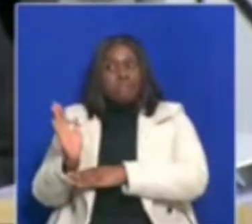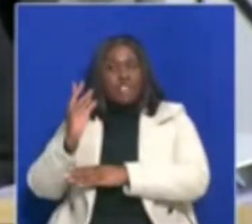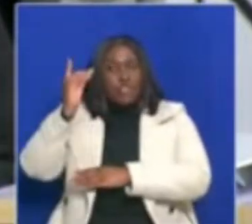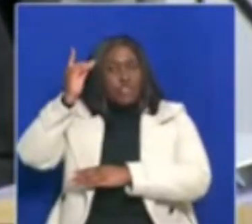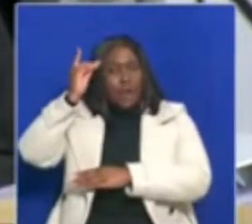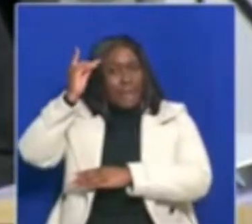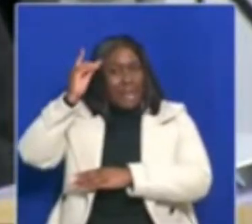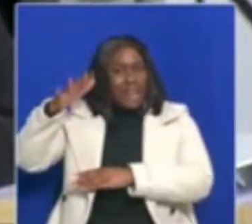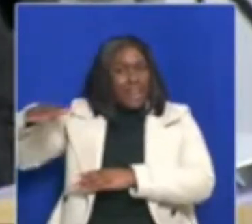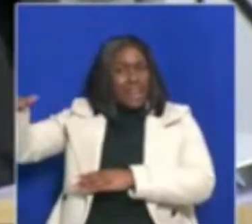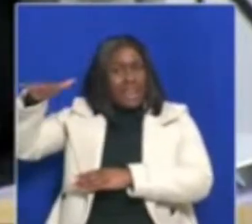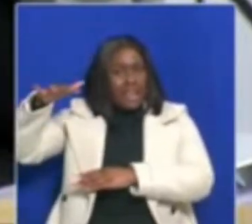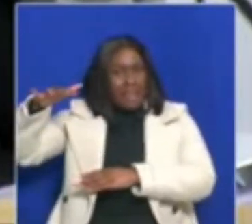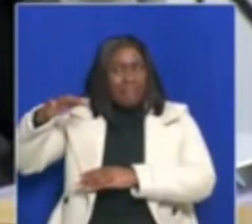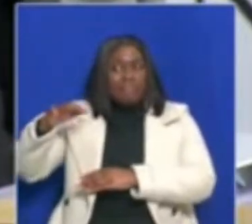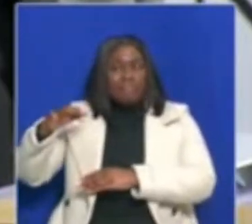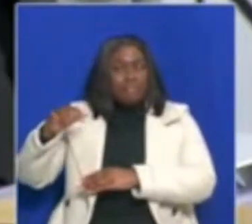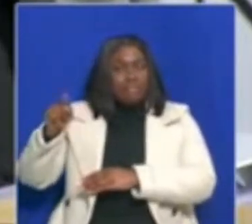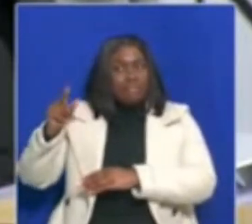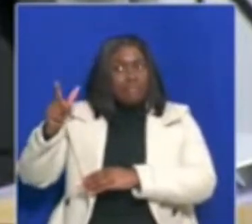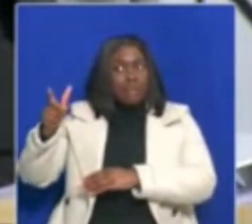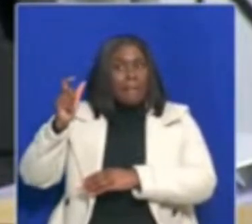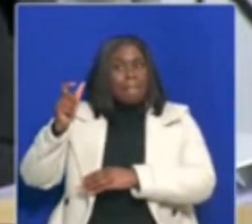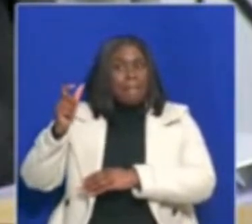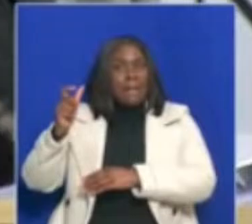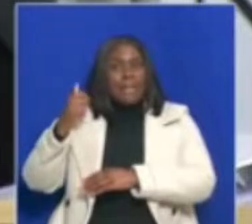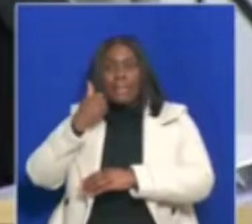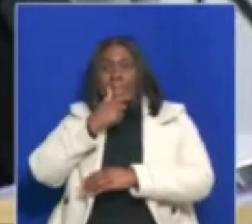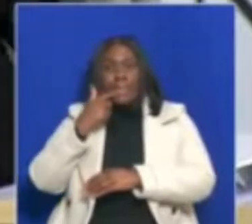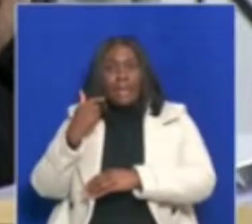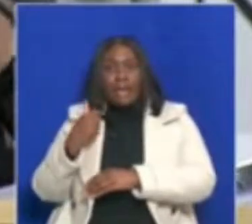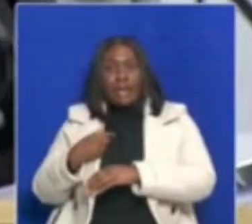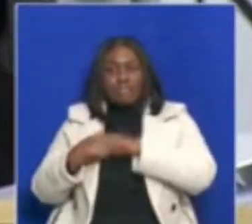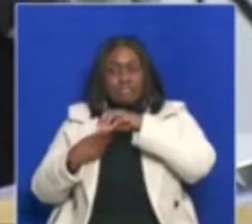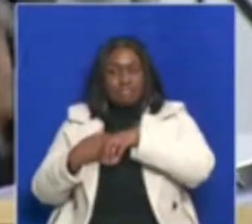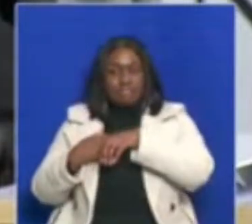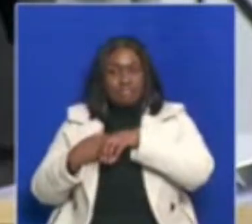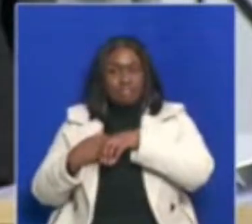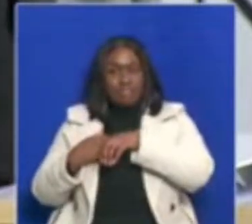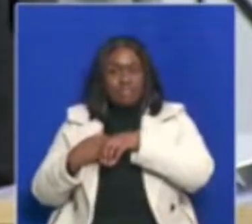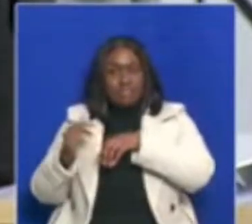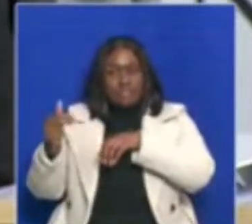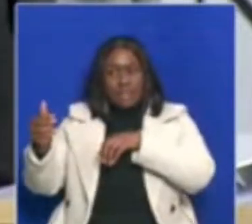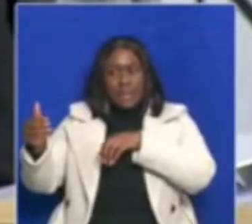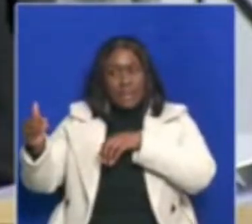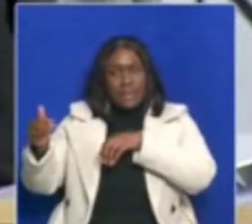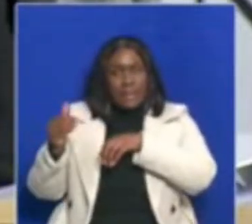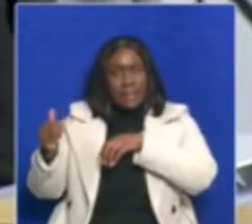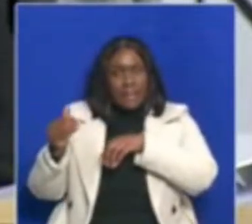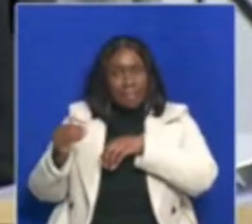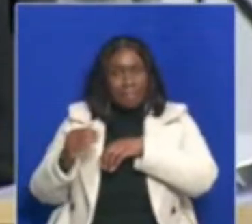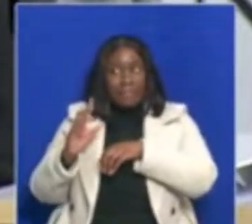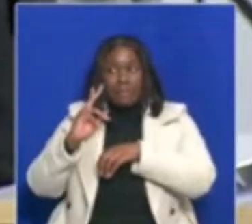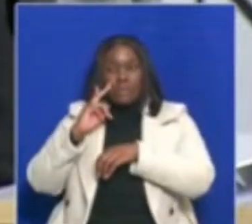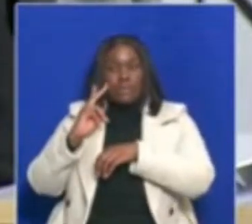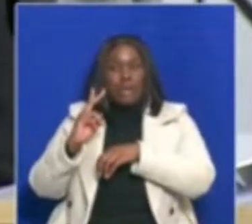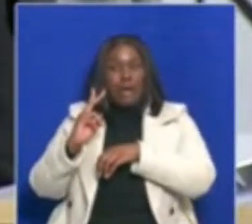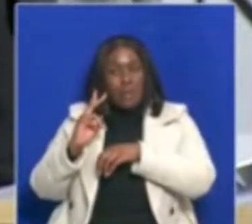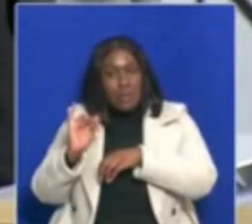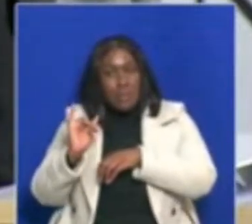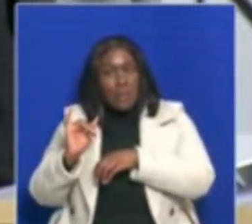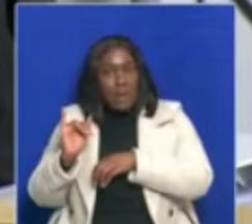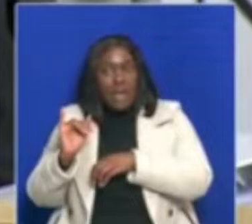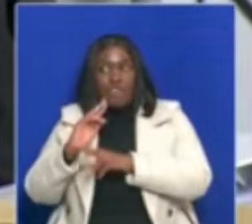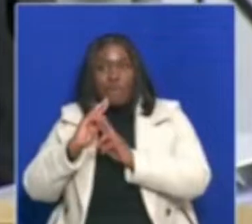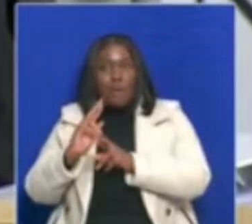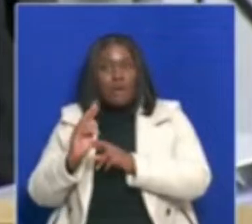You learn of it via social media, and you will, when you get there, you'll see a reporter on the scene. There